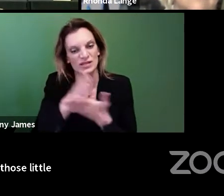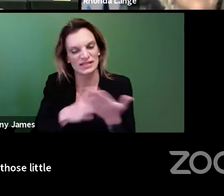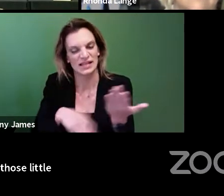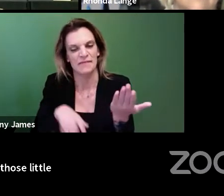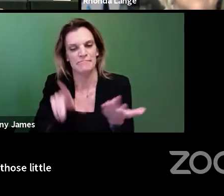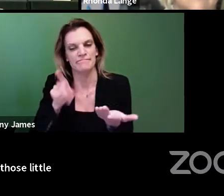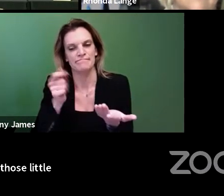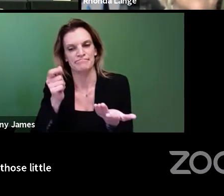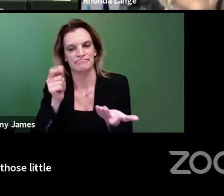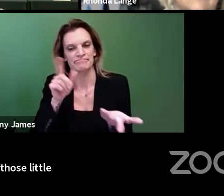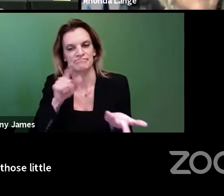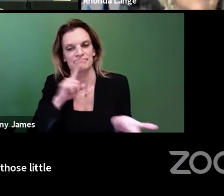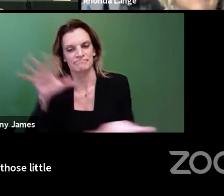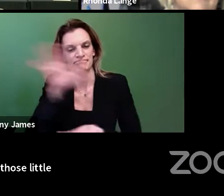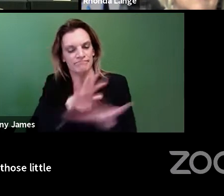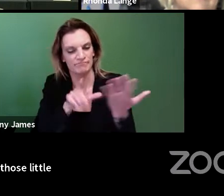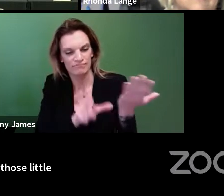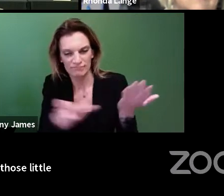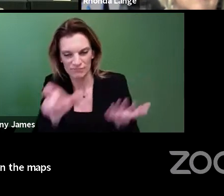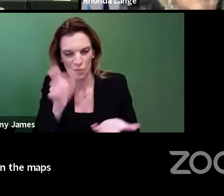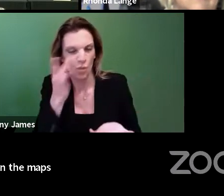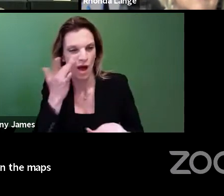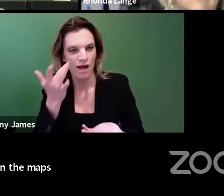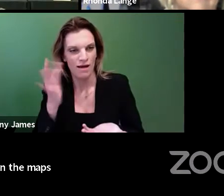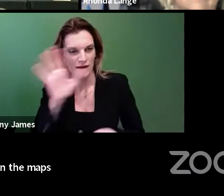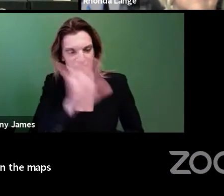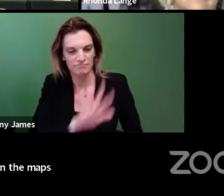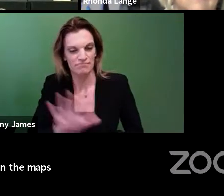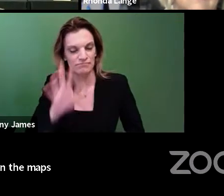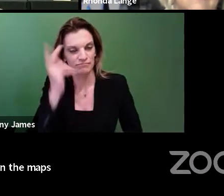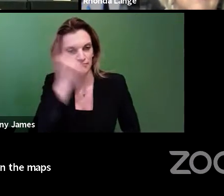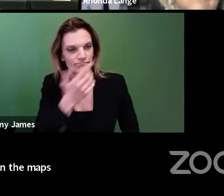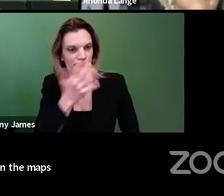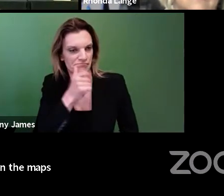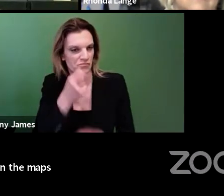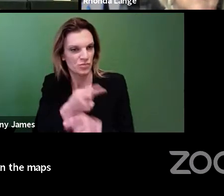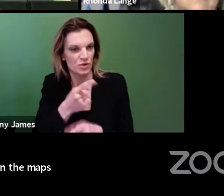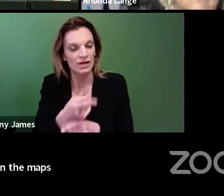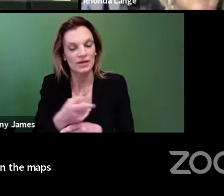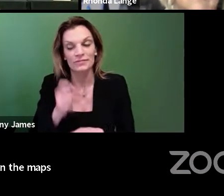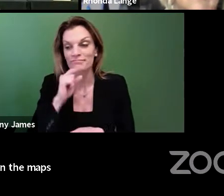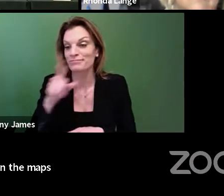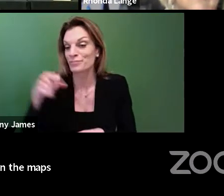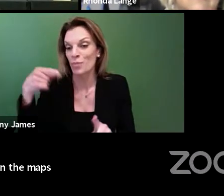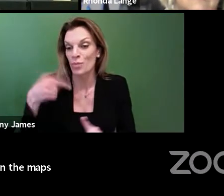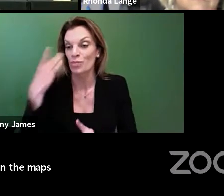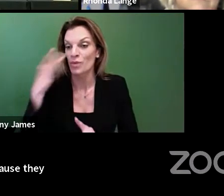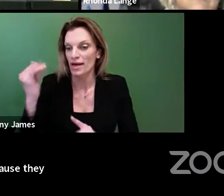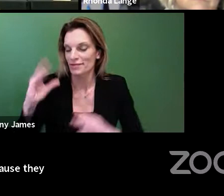indeed happened because they threw the balance of